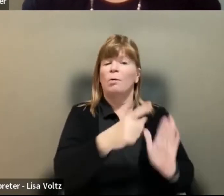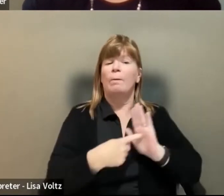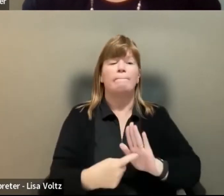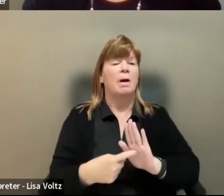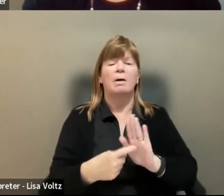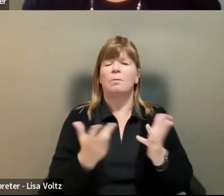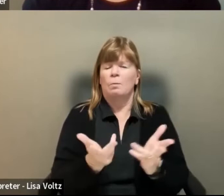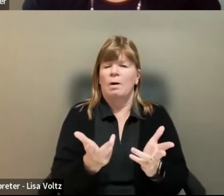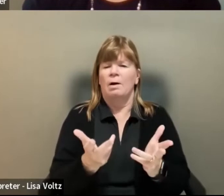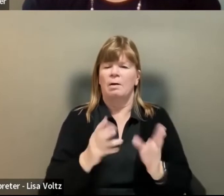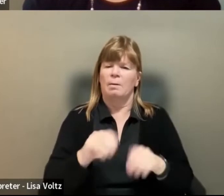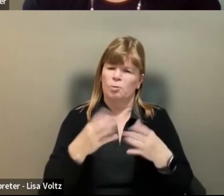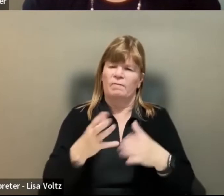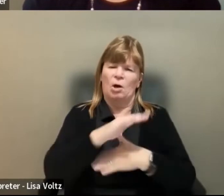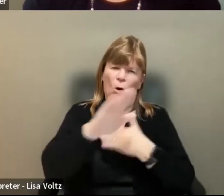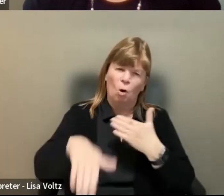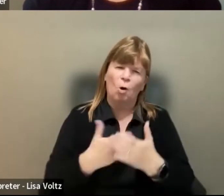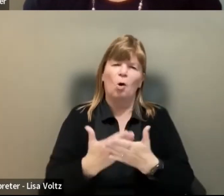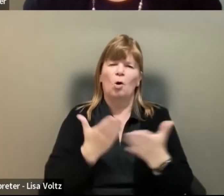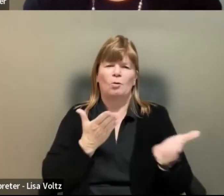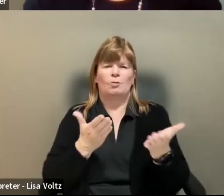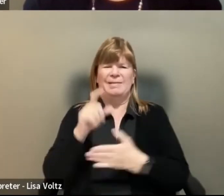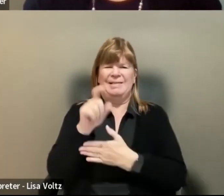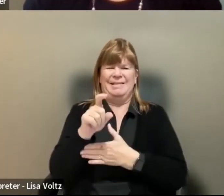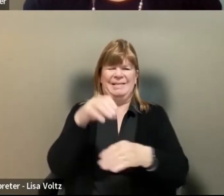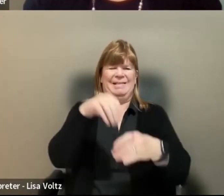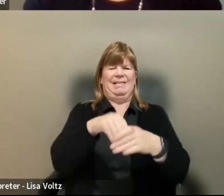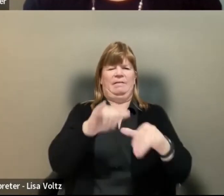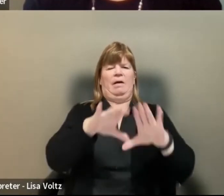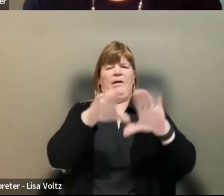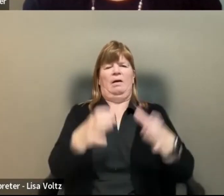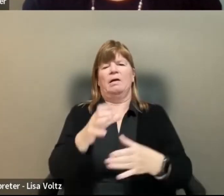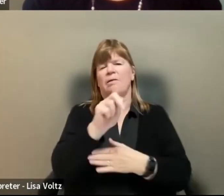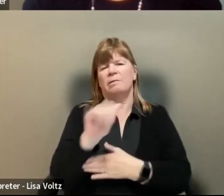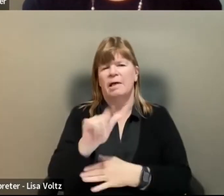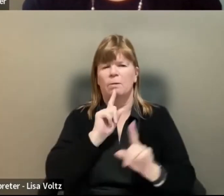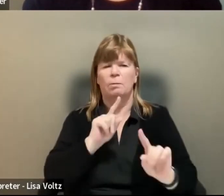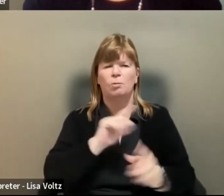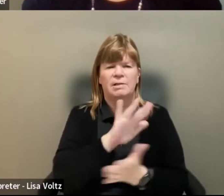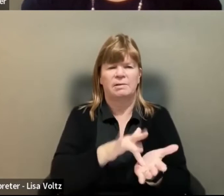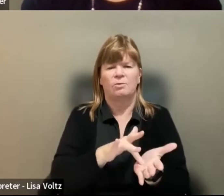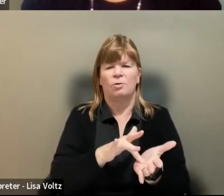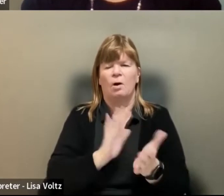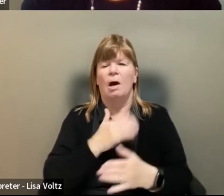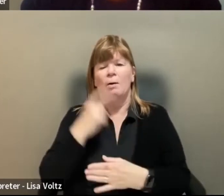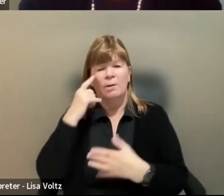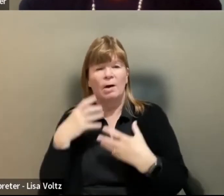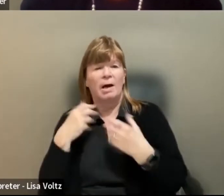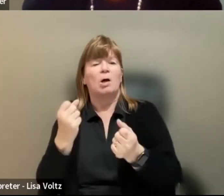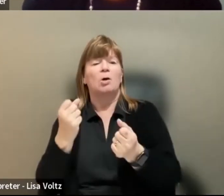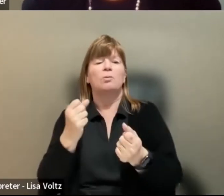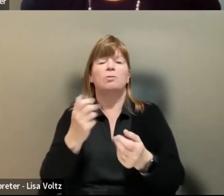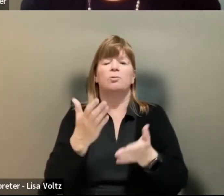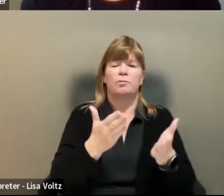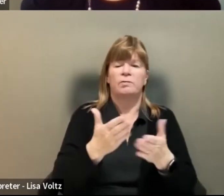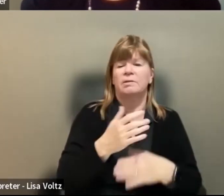of providing all of the services they need within that day reporting center. So our mental health services and substance use